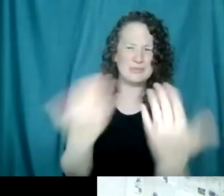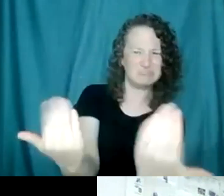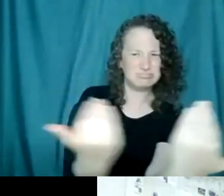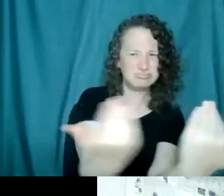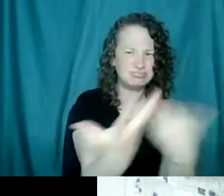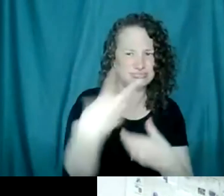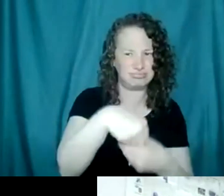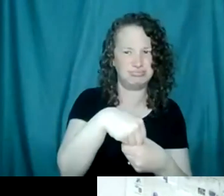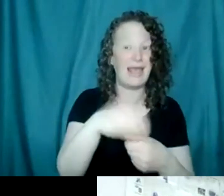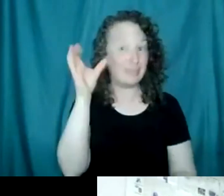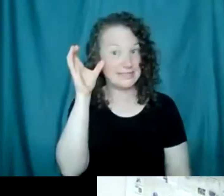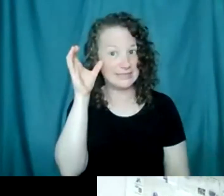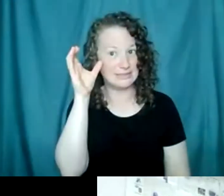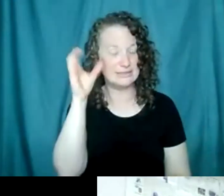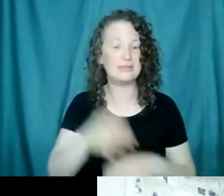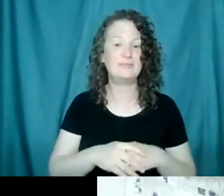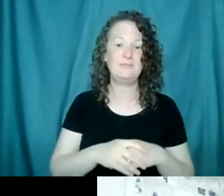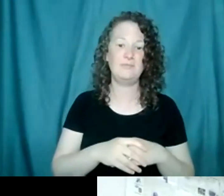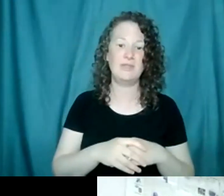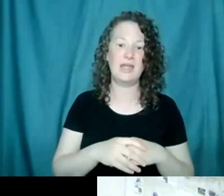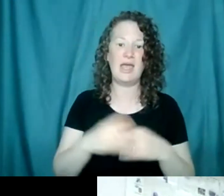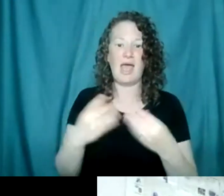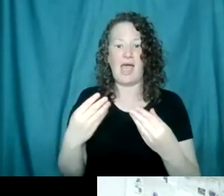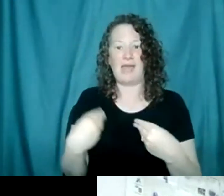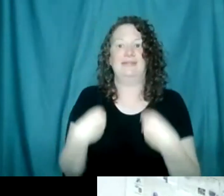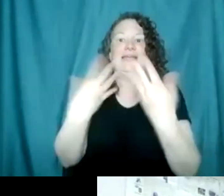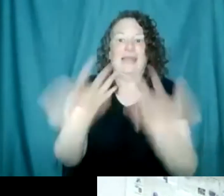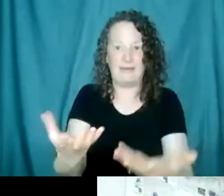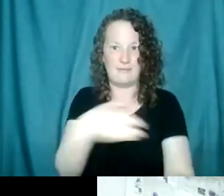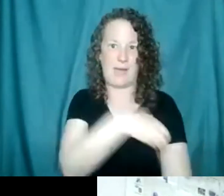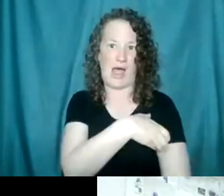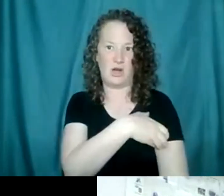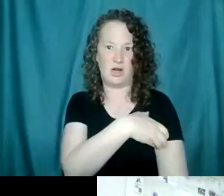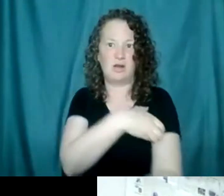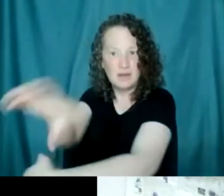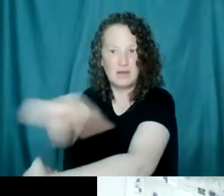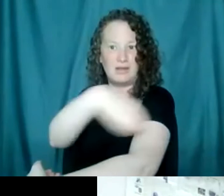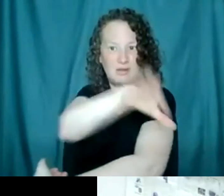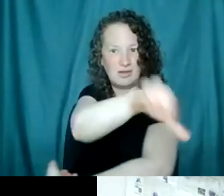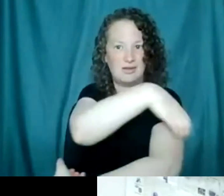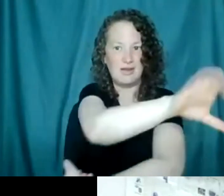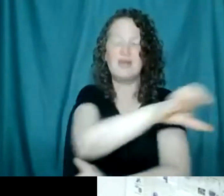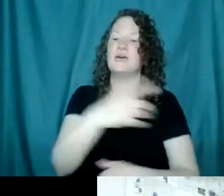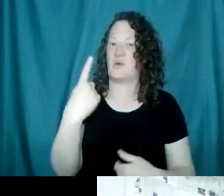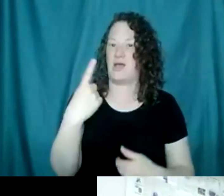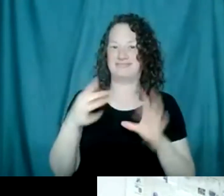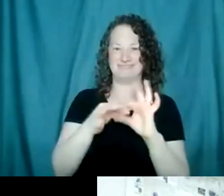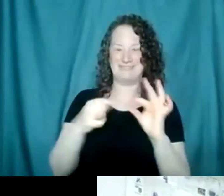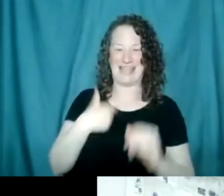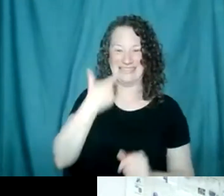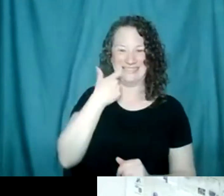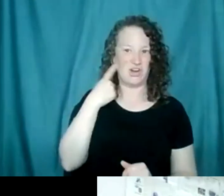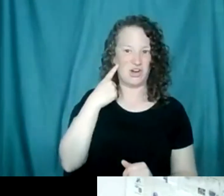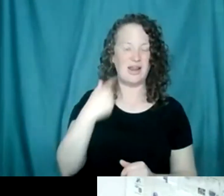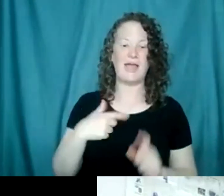and hope give them the power. Like, something that I've heard recently, I went